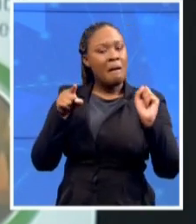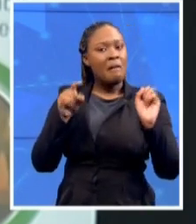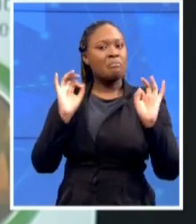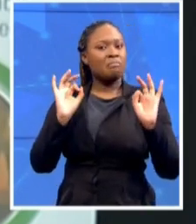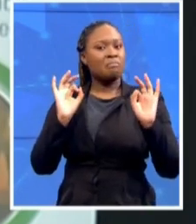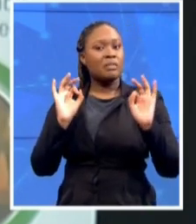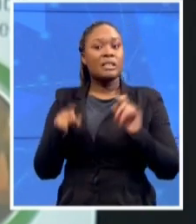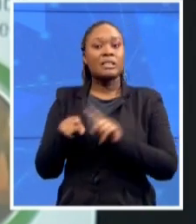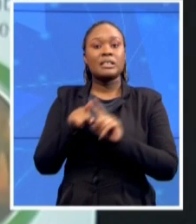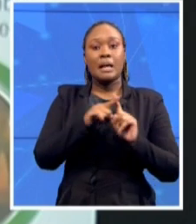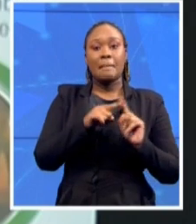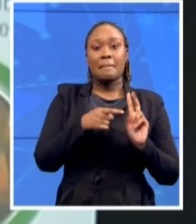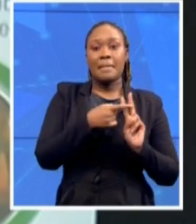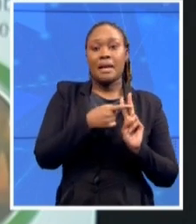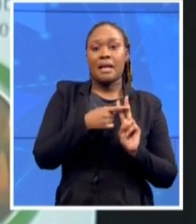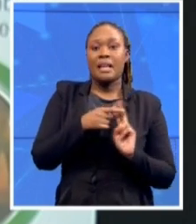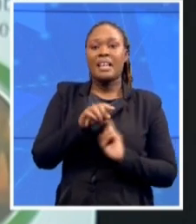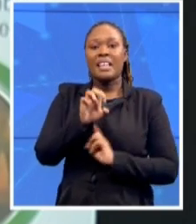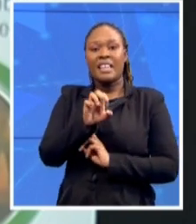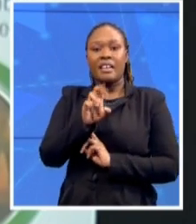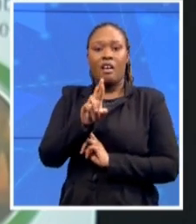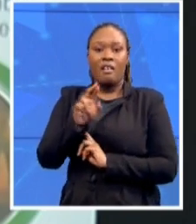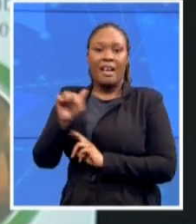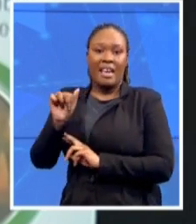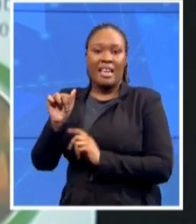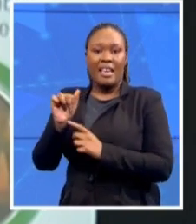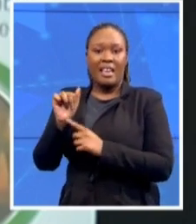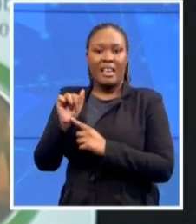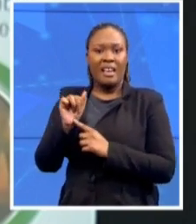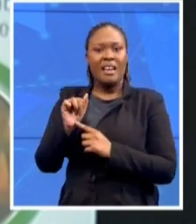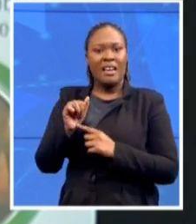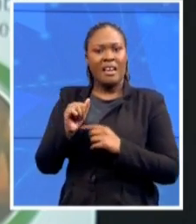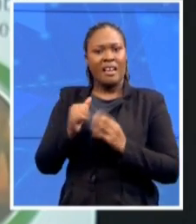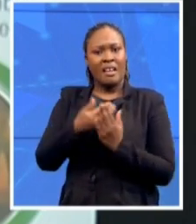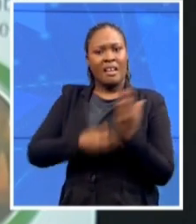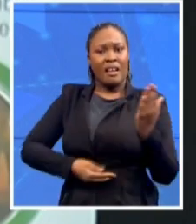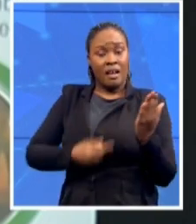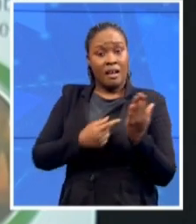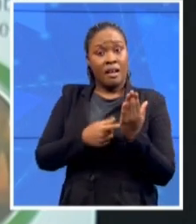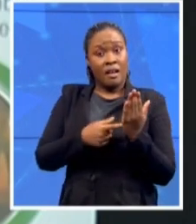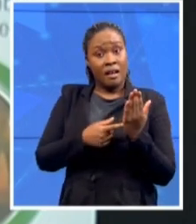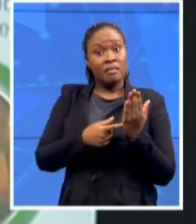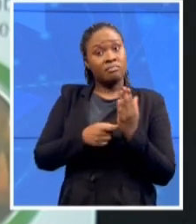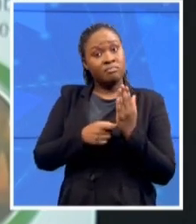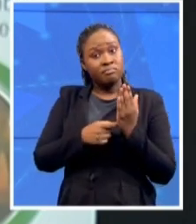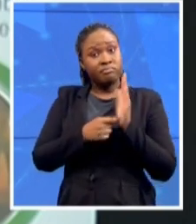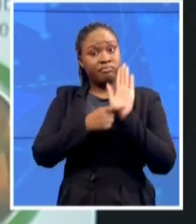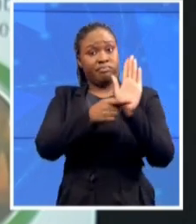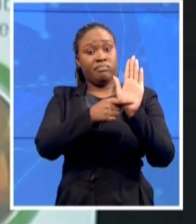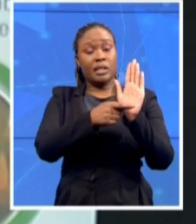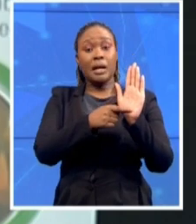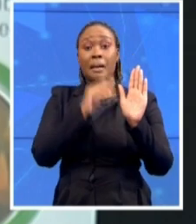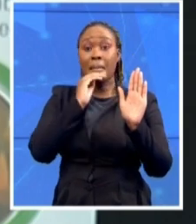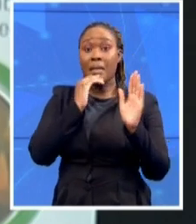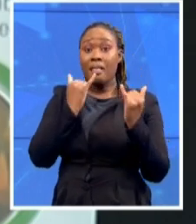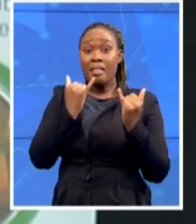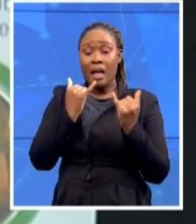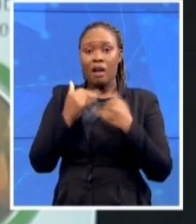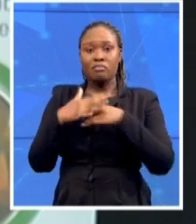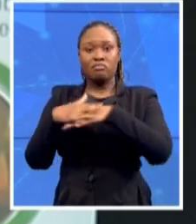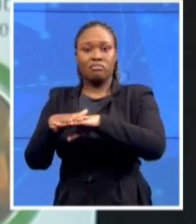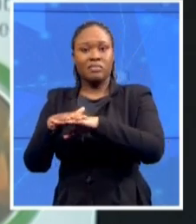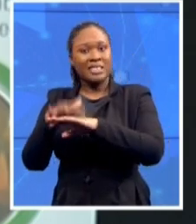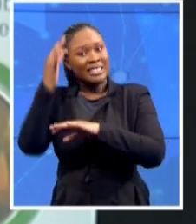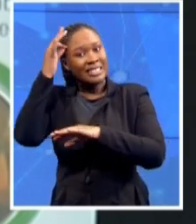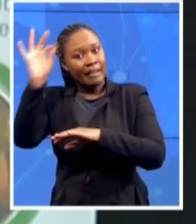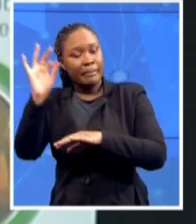ago, finally coming to fruition in national government and in Eskom policy. We believe strongly that a